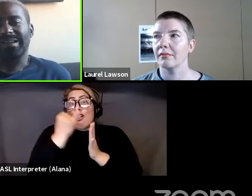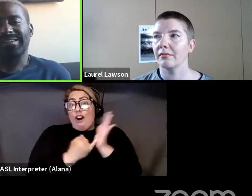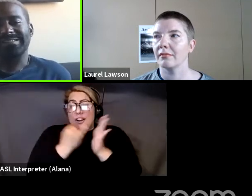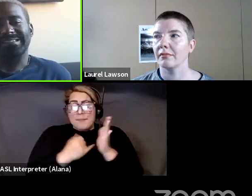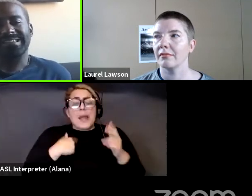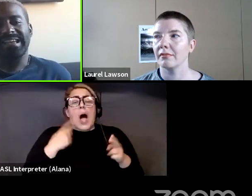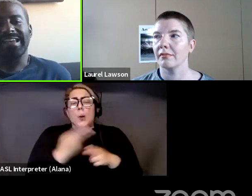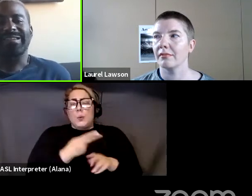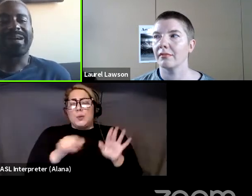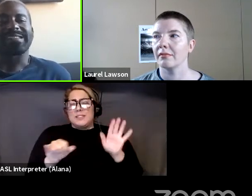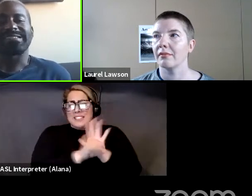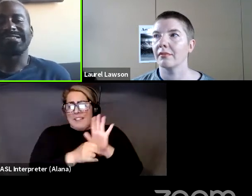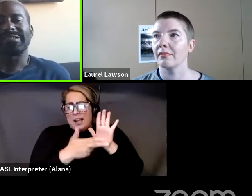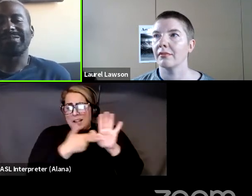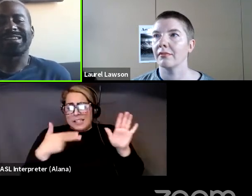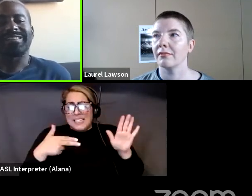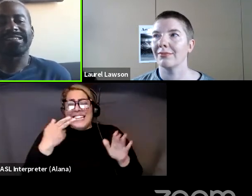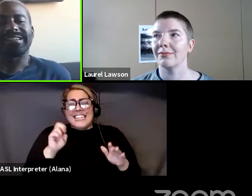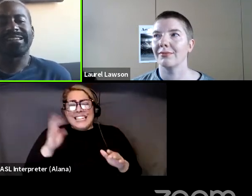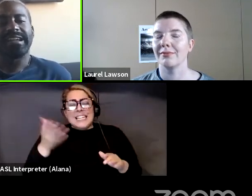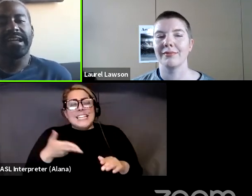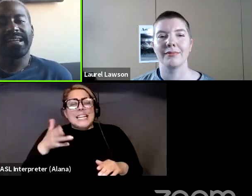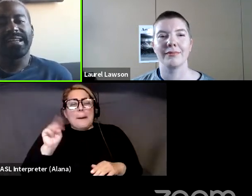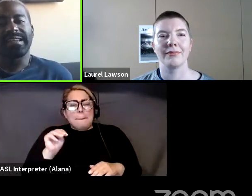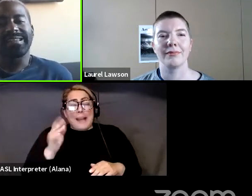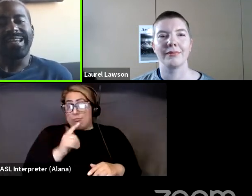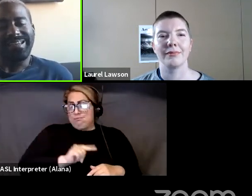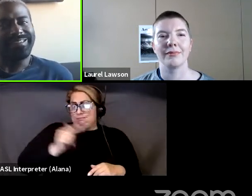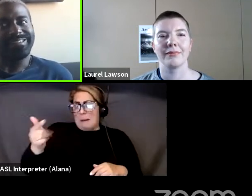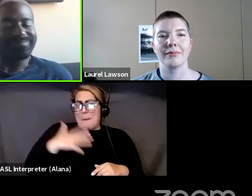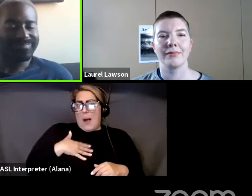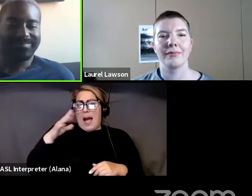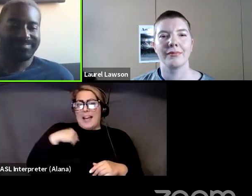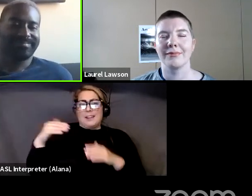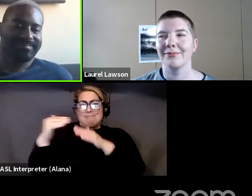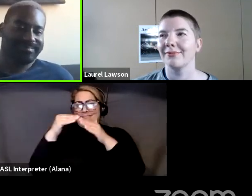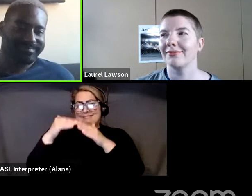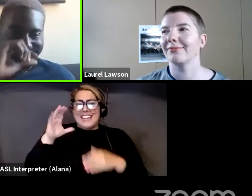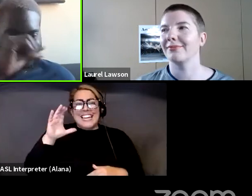him pronouns, and I'll pass it to my colleague, Kayla.